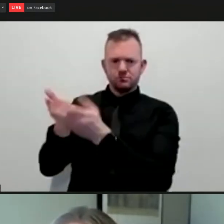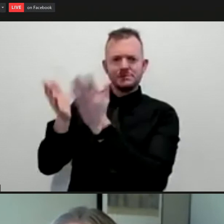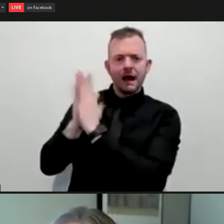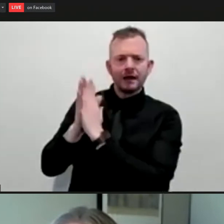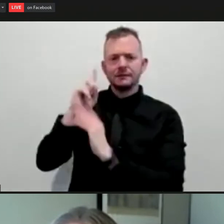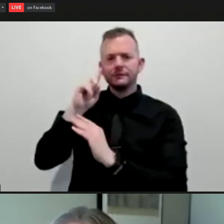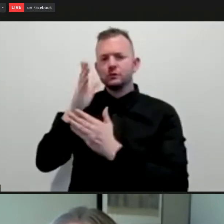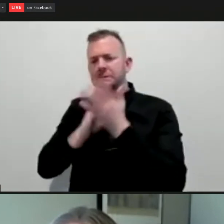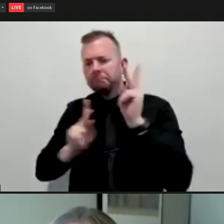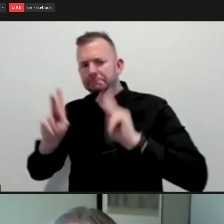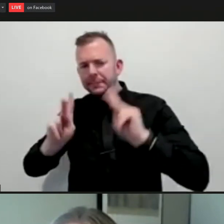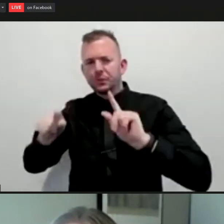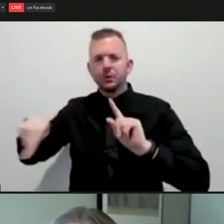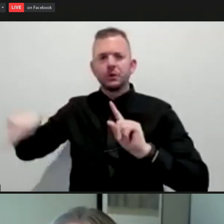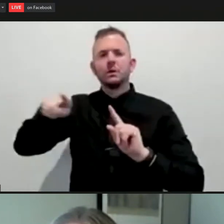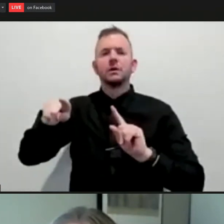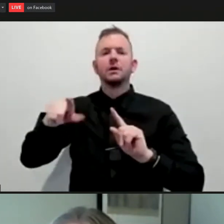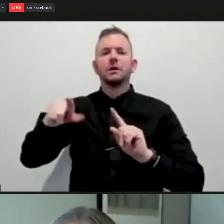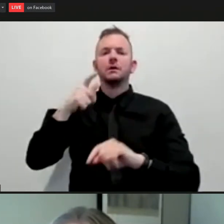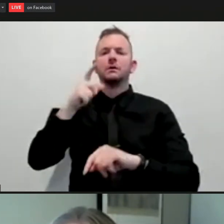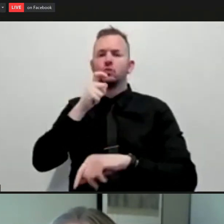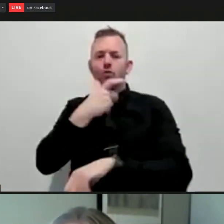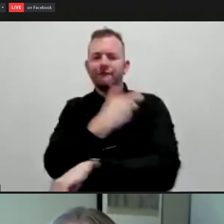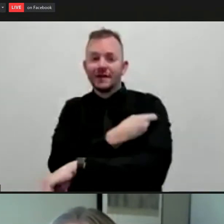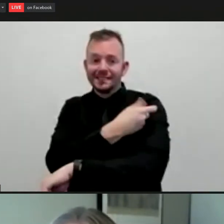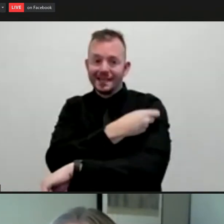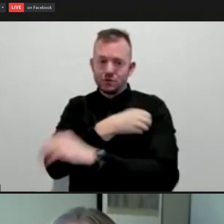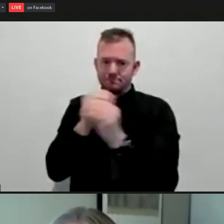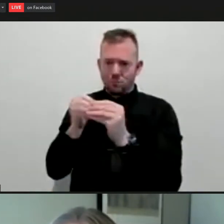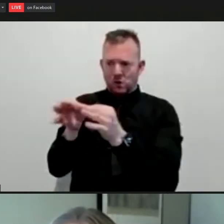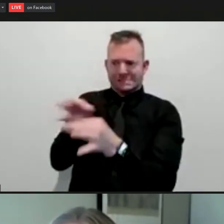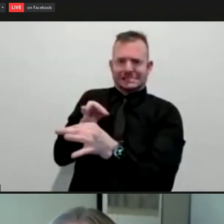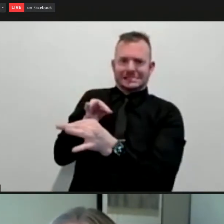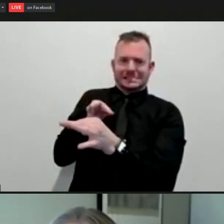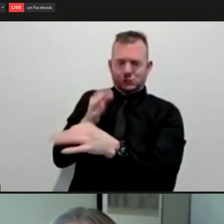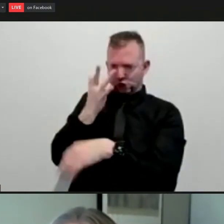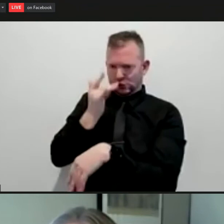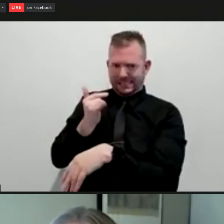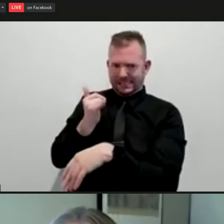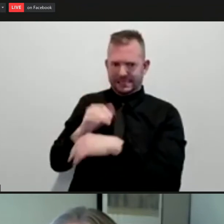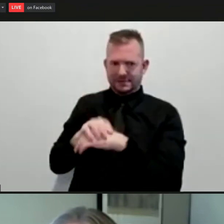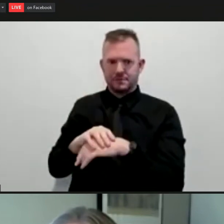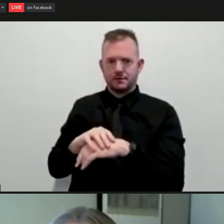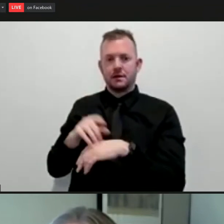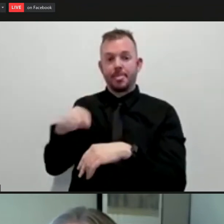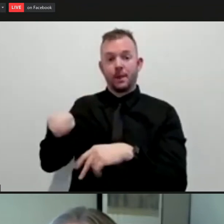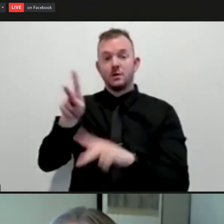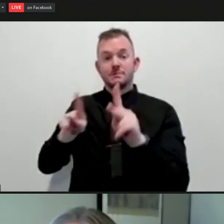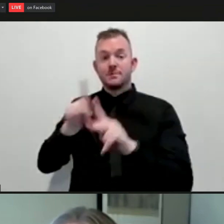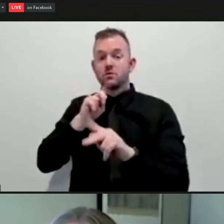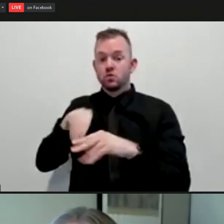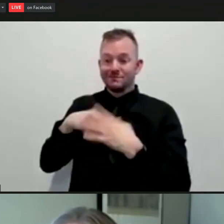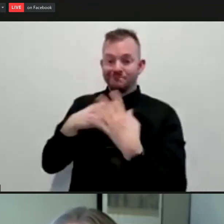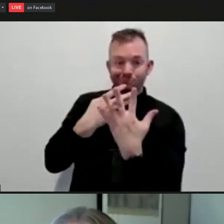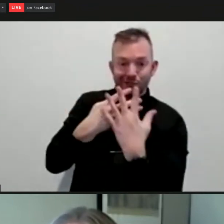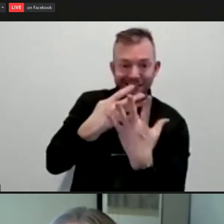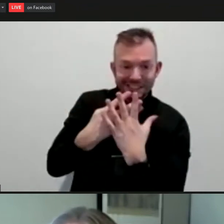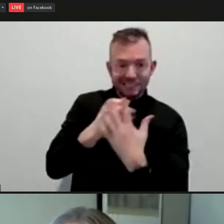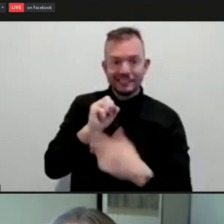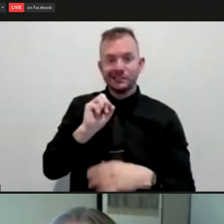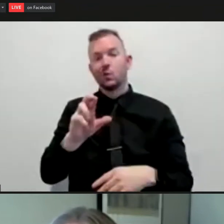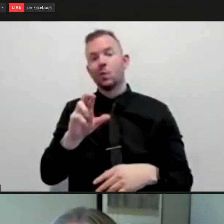public health experts have also raised similar concerns with me for people in jails and prisons. First, are there any other cities or counties that are